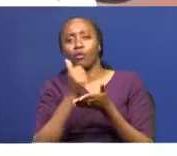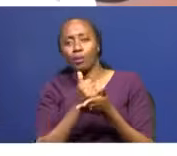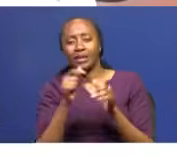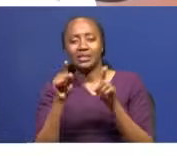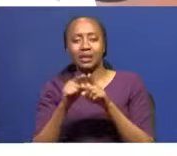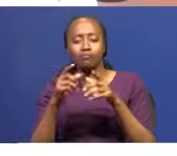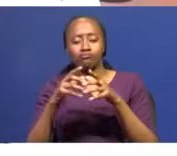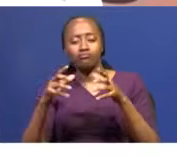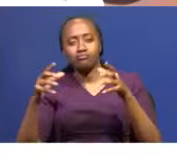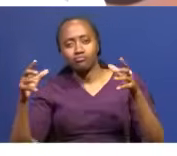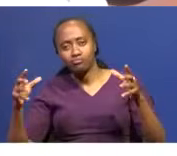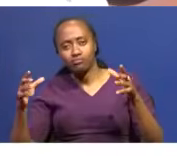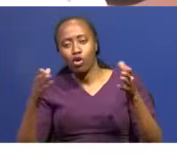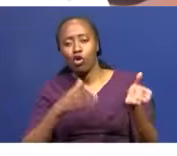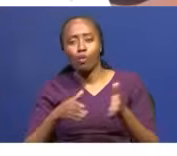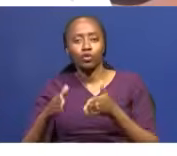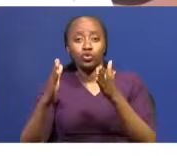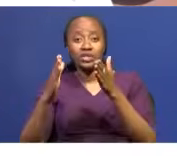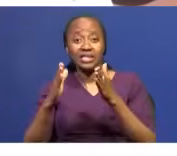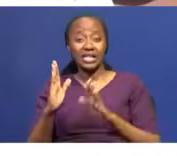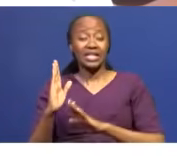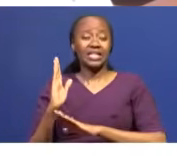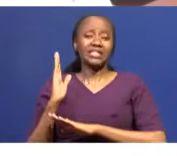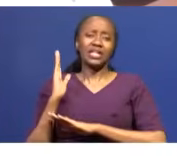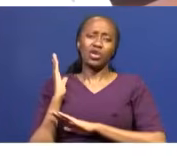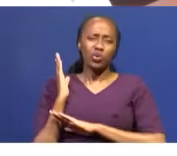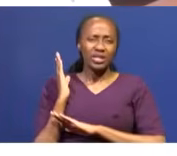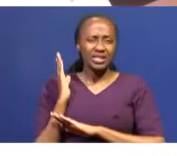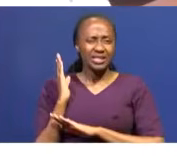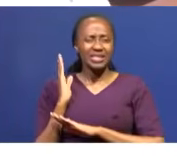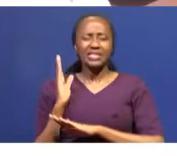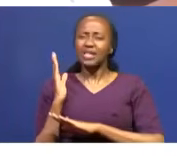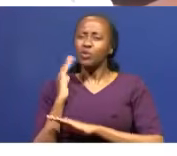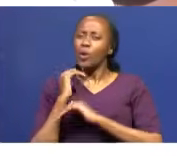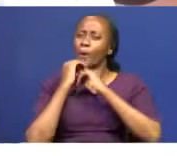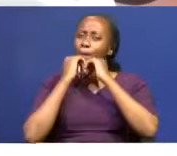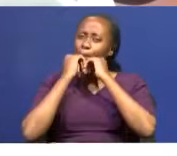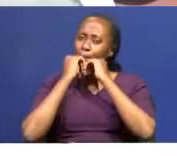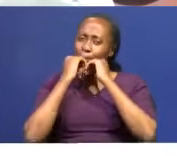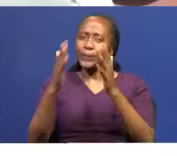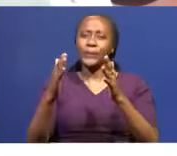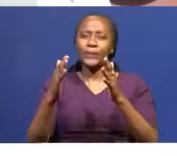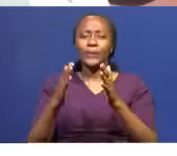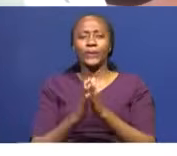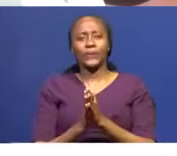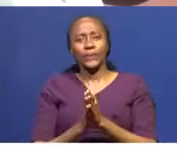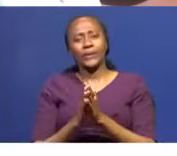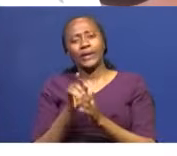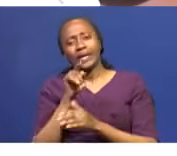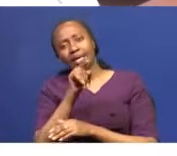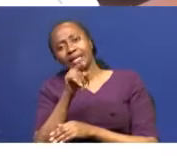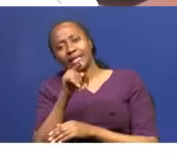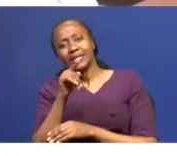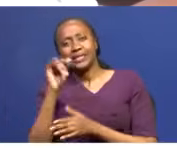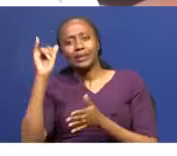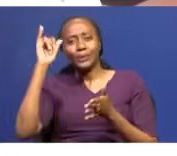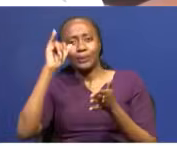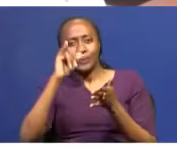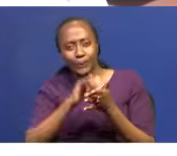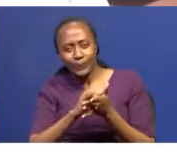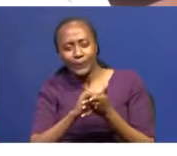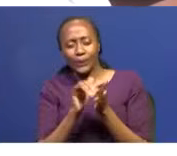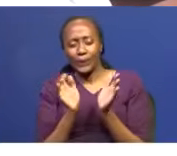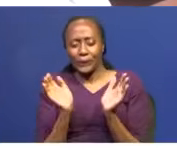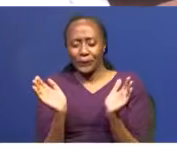opportunities. Hata security wise, it is not secure. Landing a mandege haya, this place is so